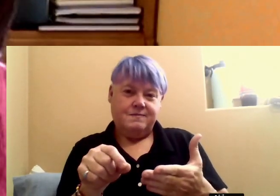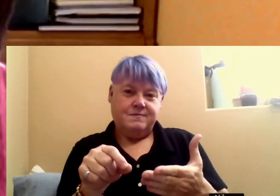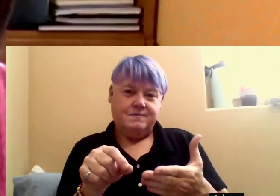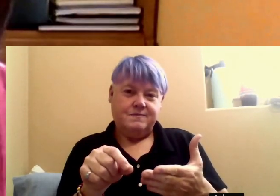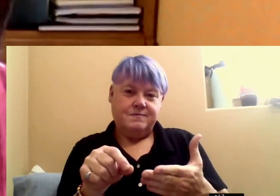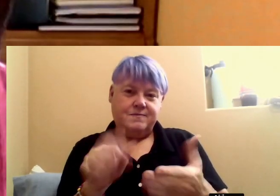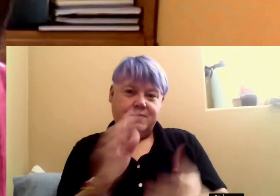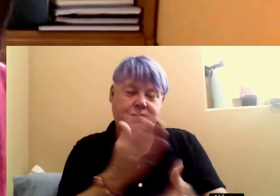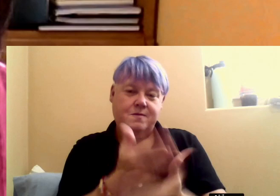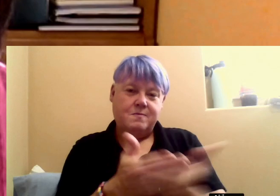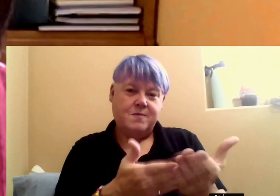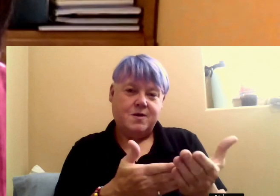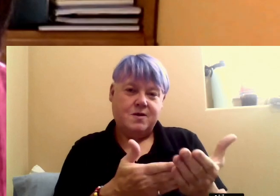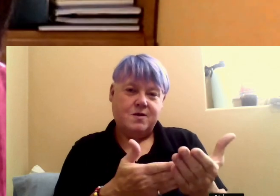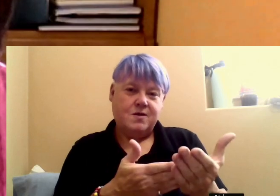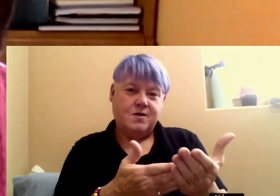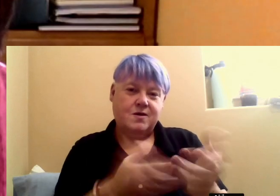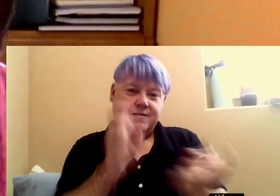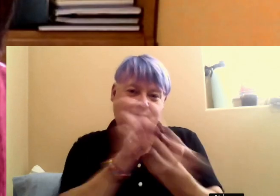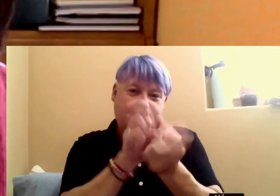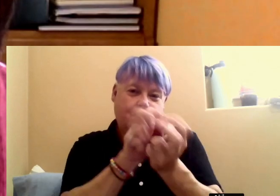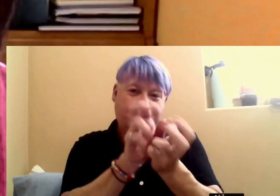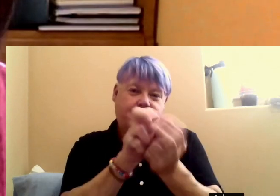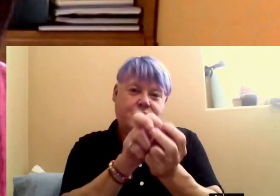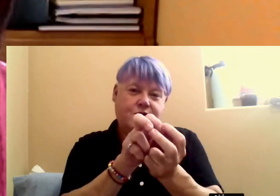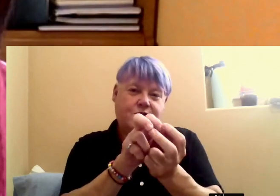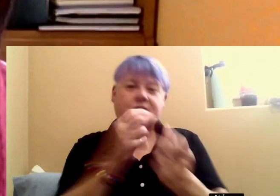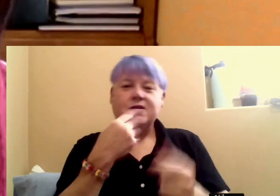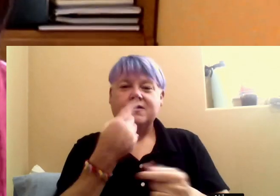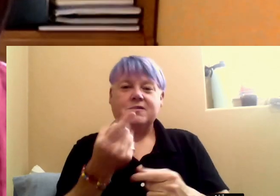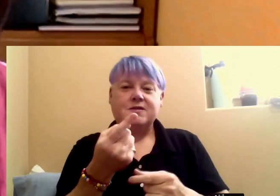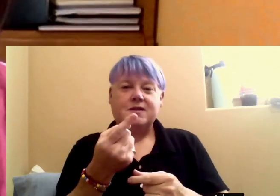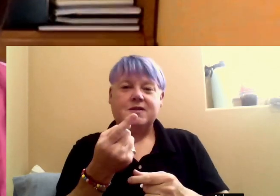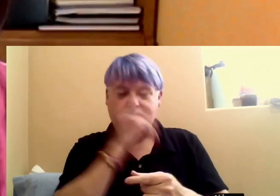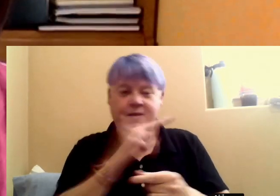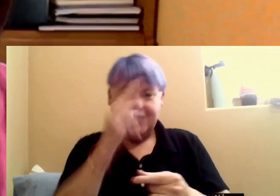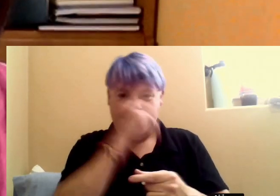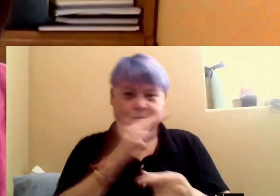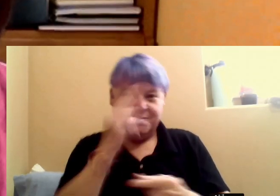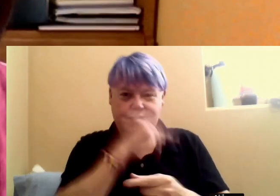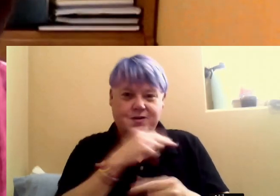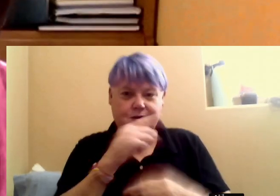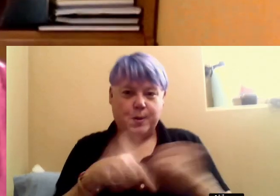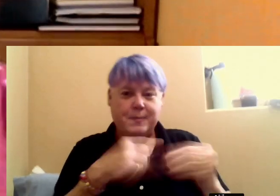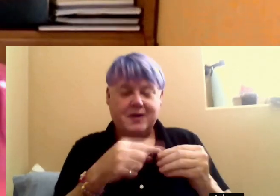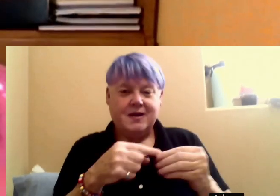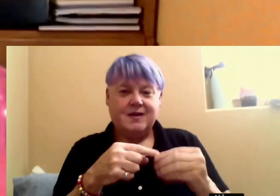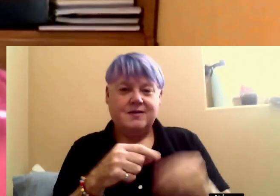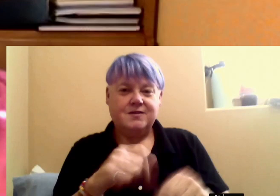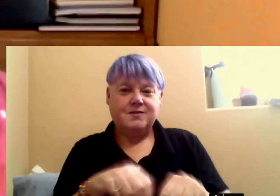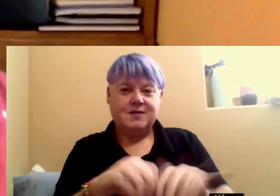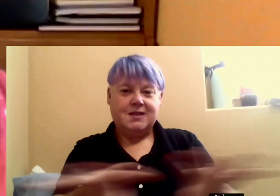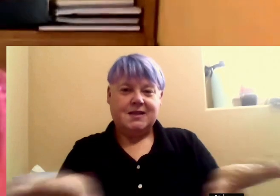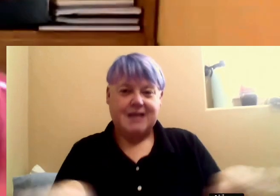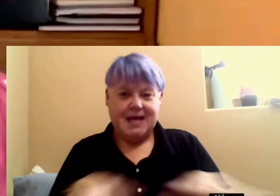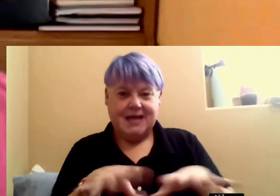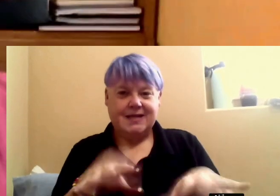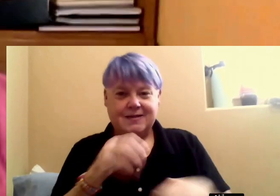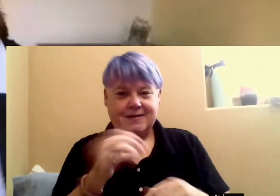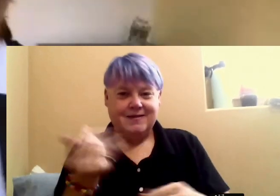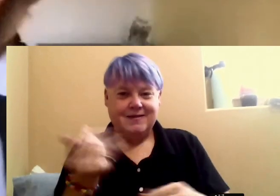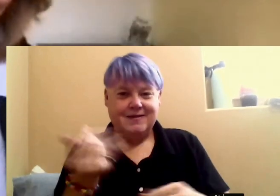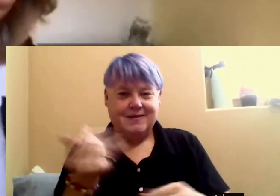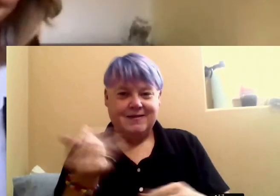part of a gopher advising a hamster about how to do a land acknowledgement. So there you go. There's a few things.